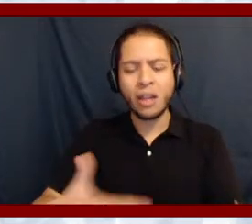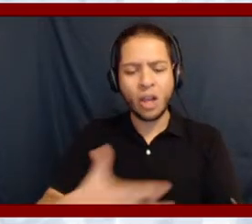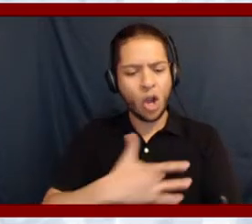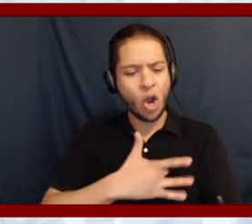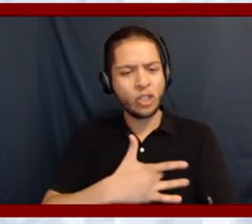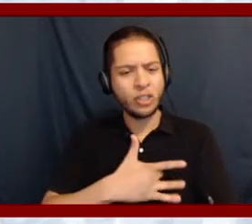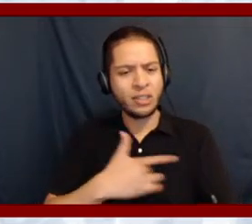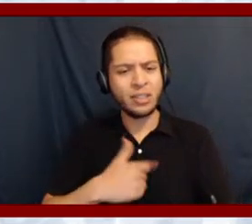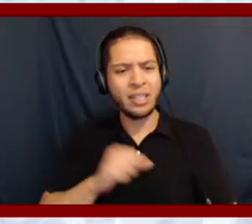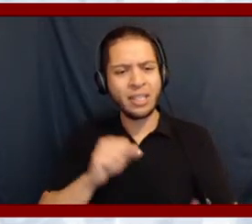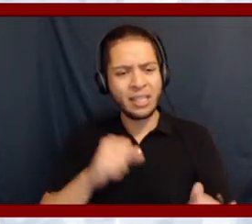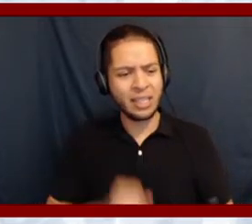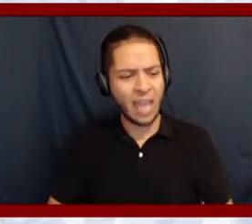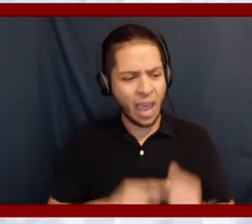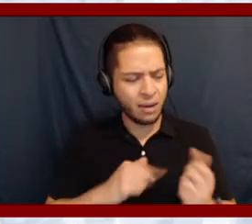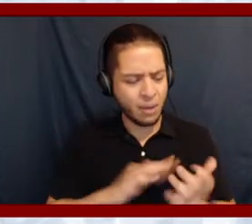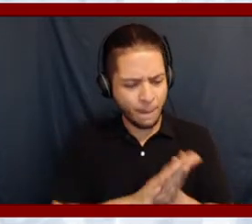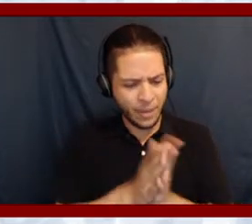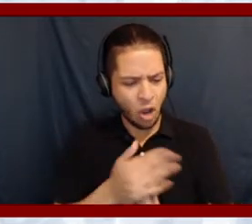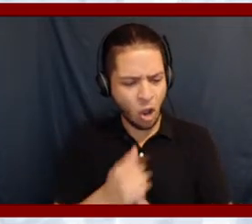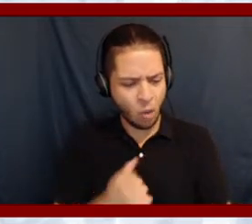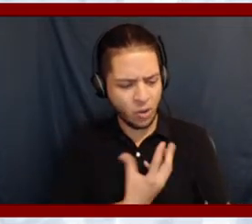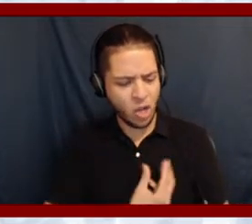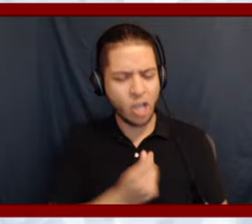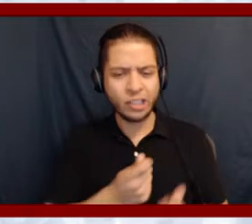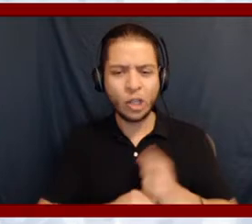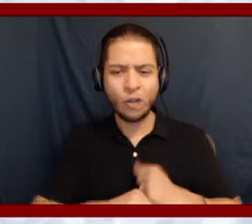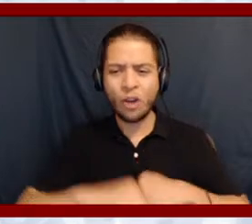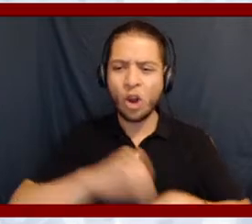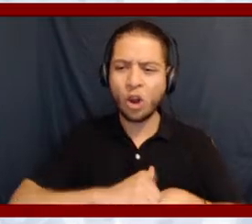girdle the world with peace.